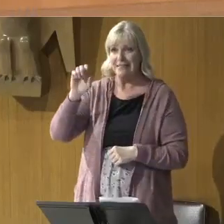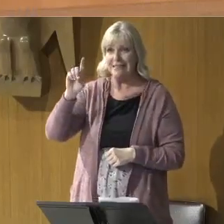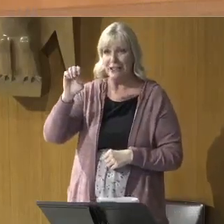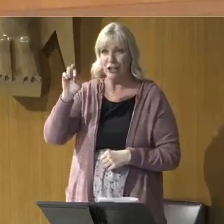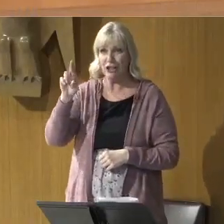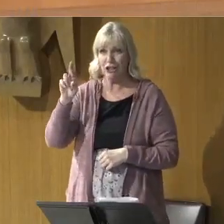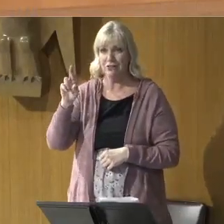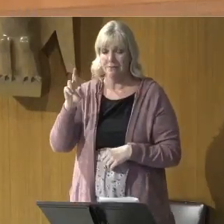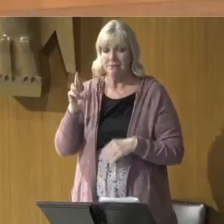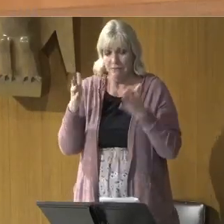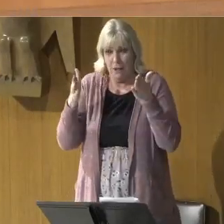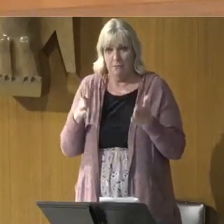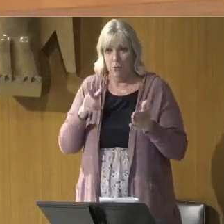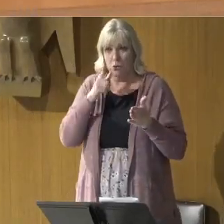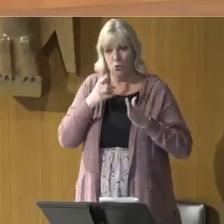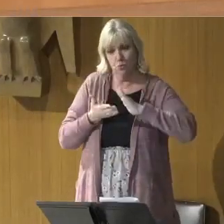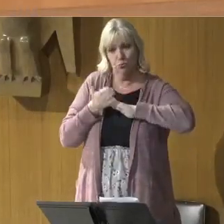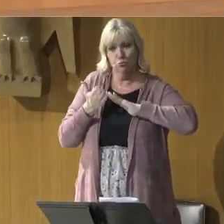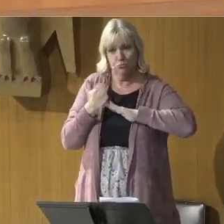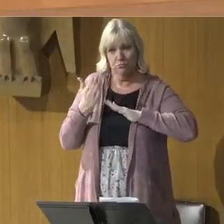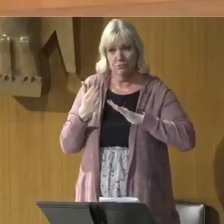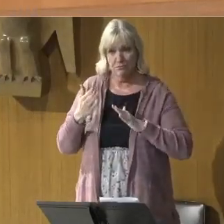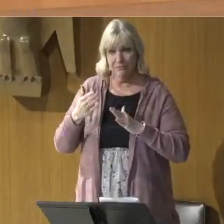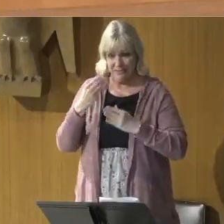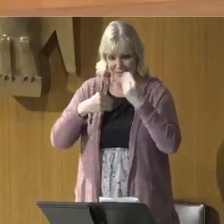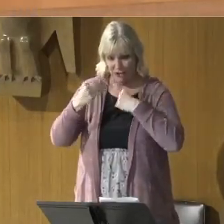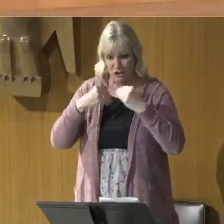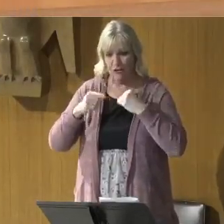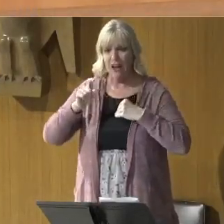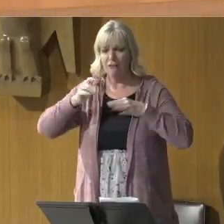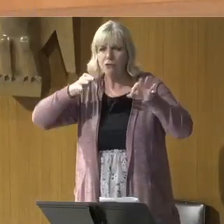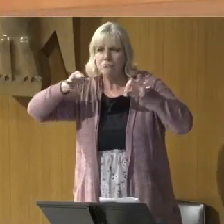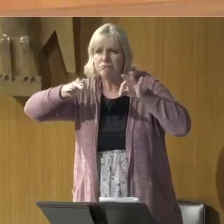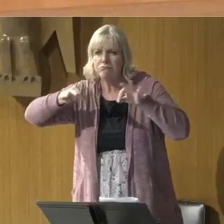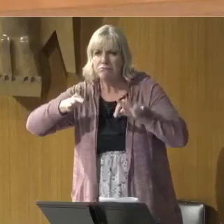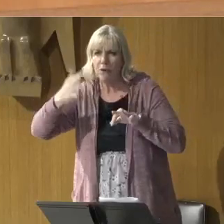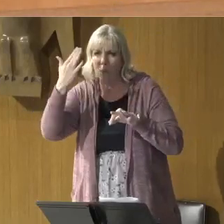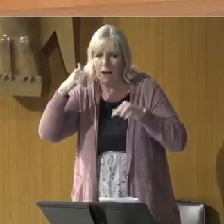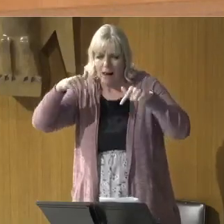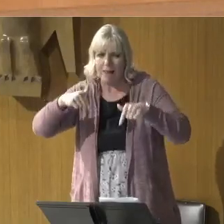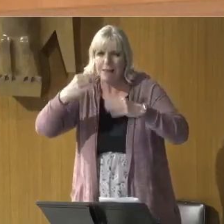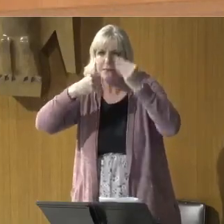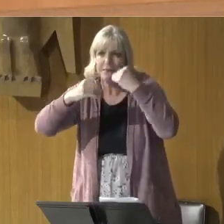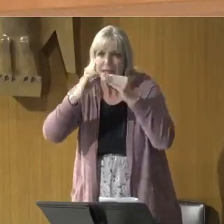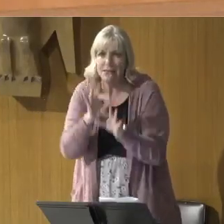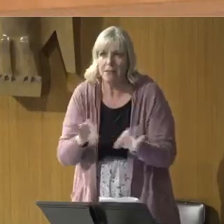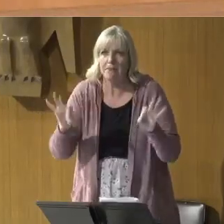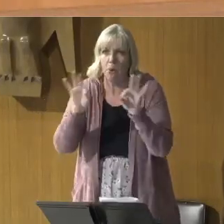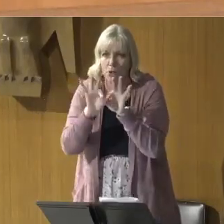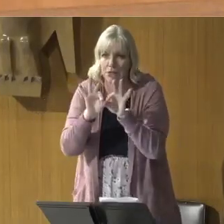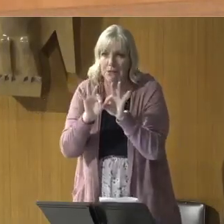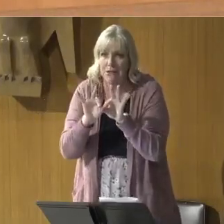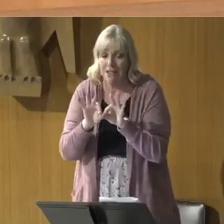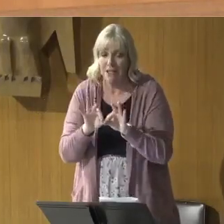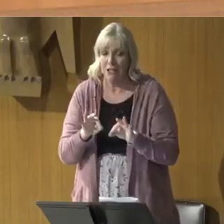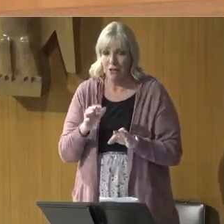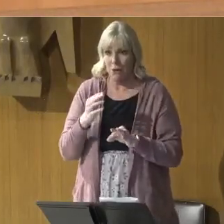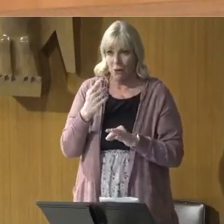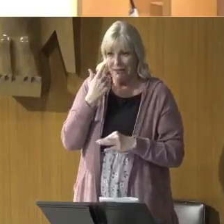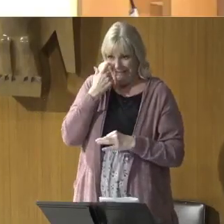explaining the significance of the meal that is being eaten, and on this night, Jesus takes the role of the host.